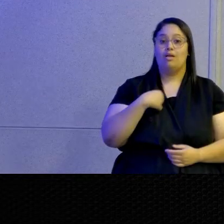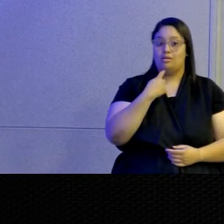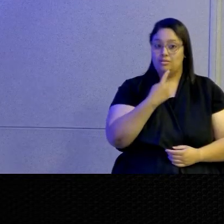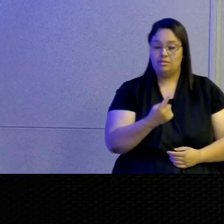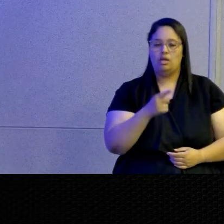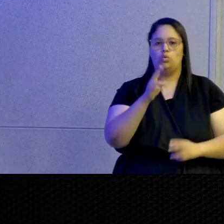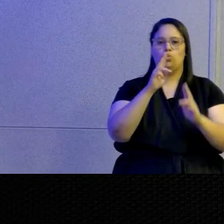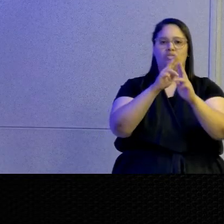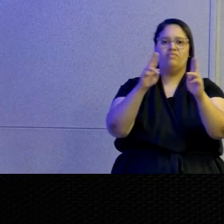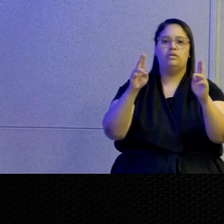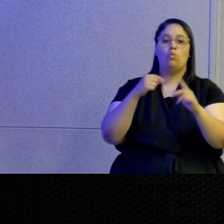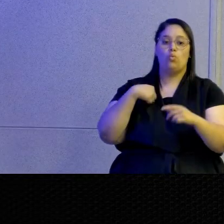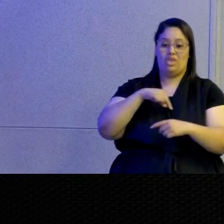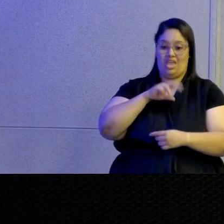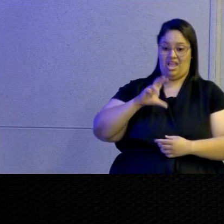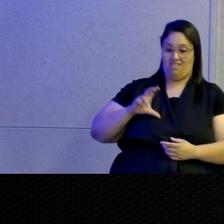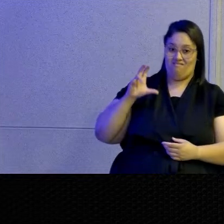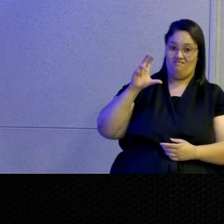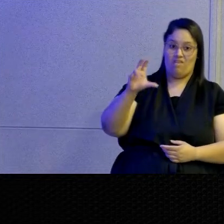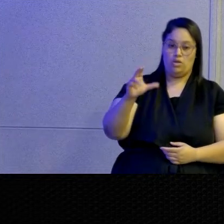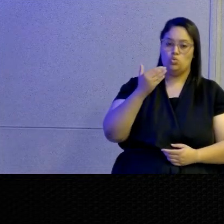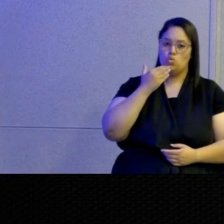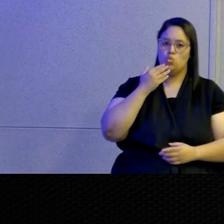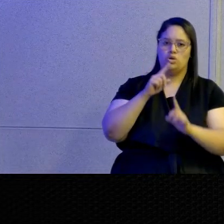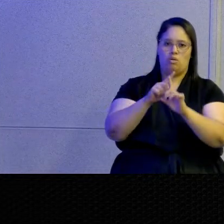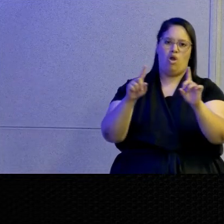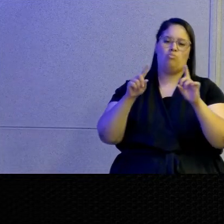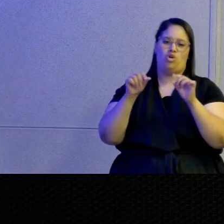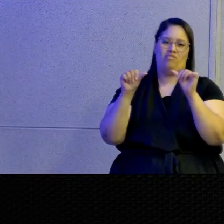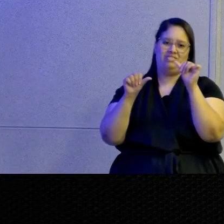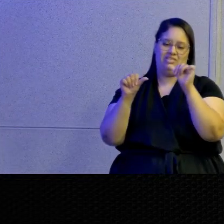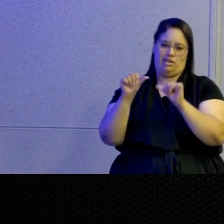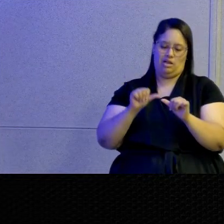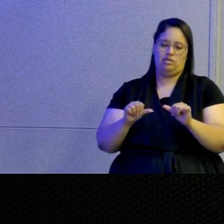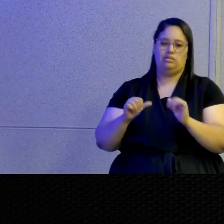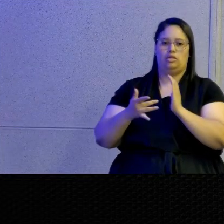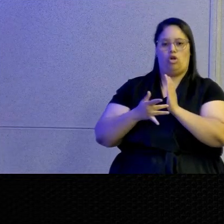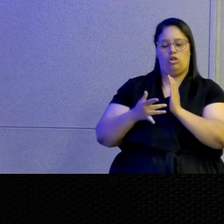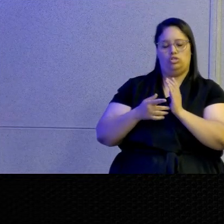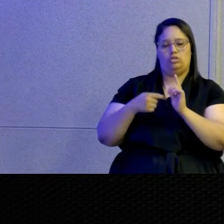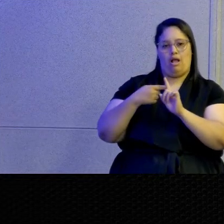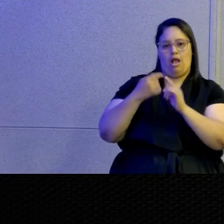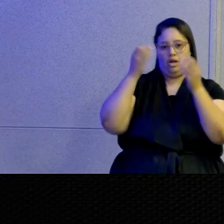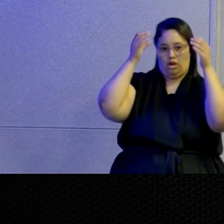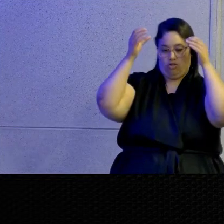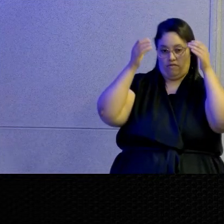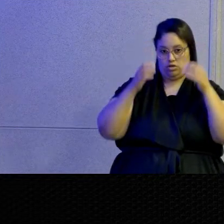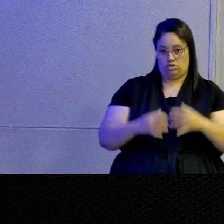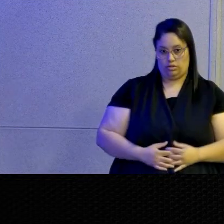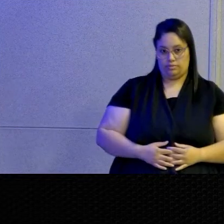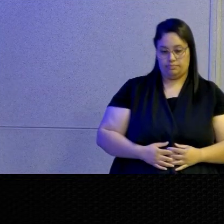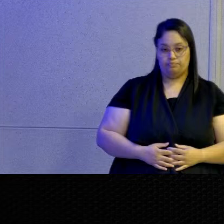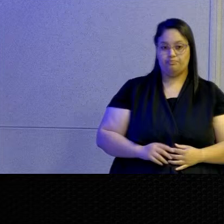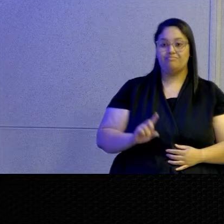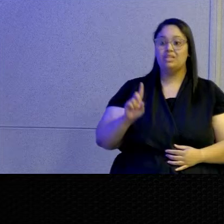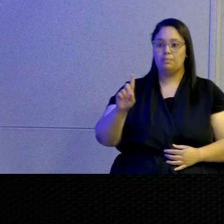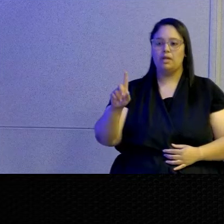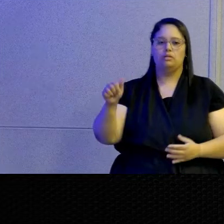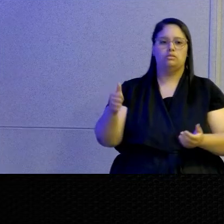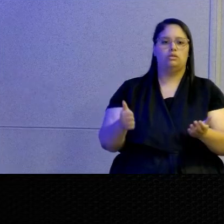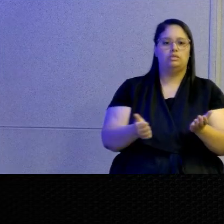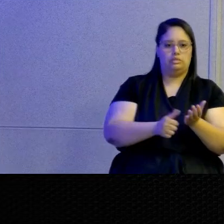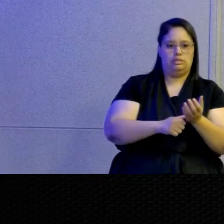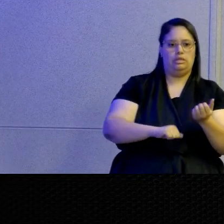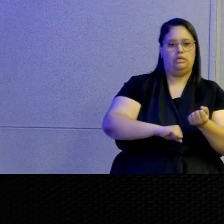an investment by the Department of Science, Technology and Innovation, but assisting now